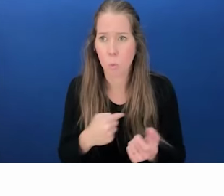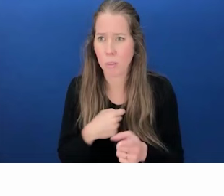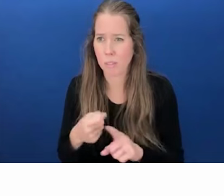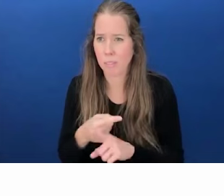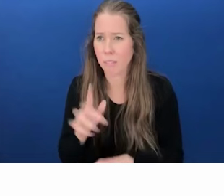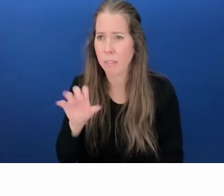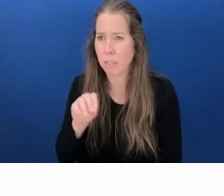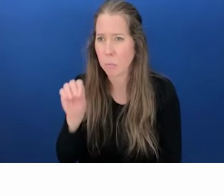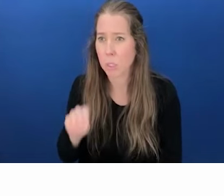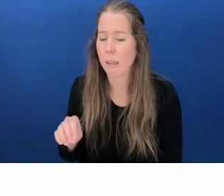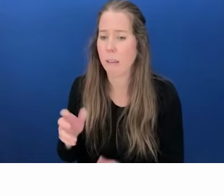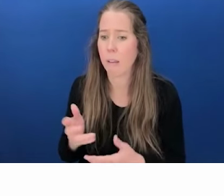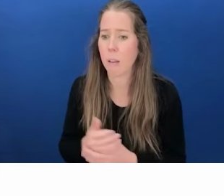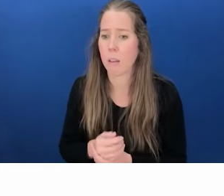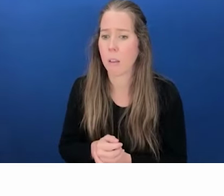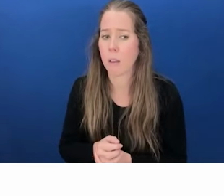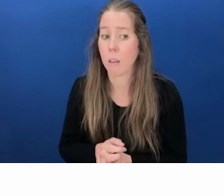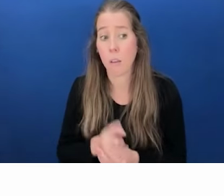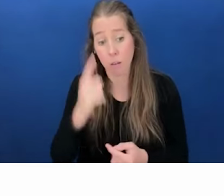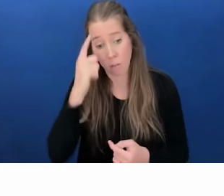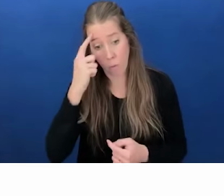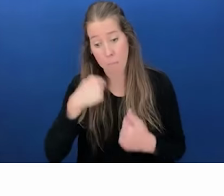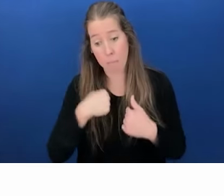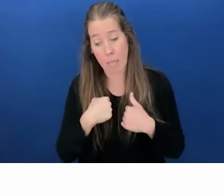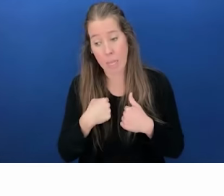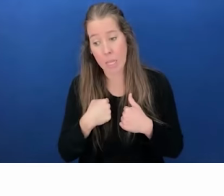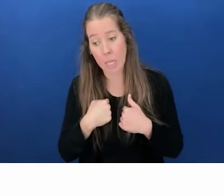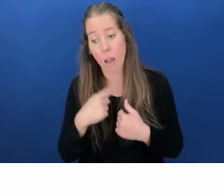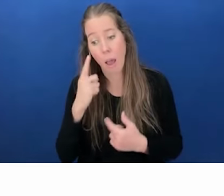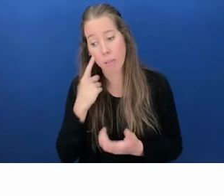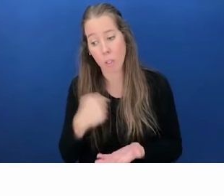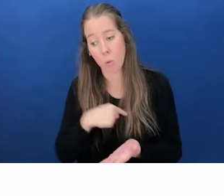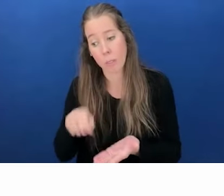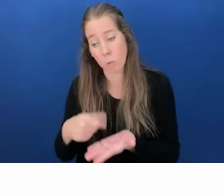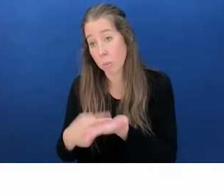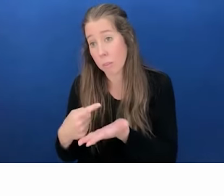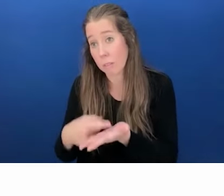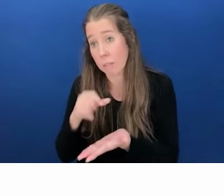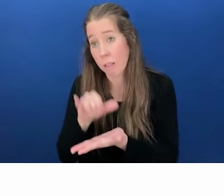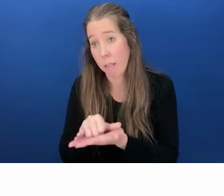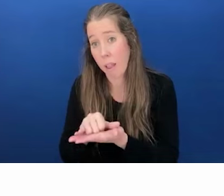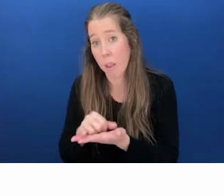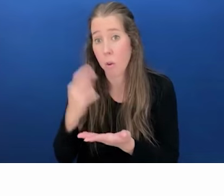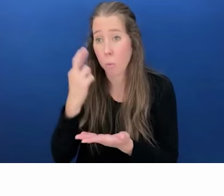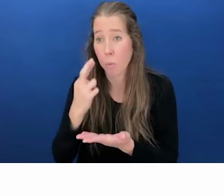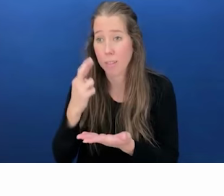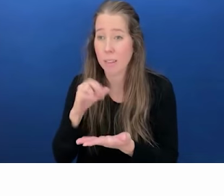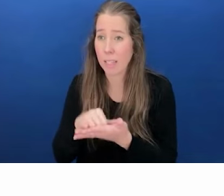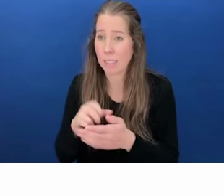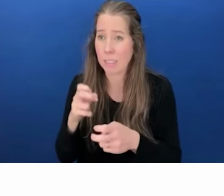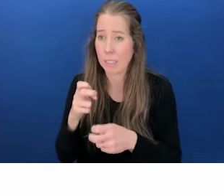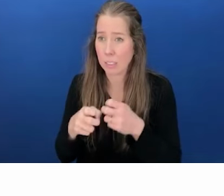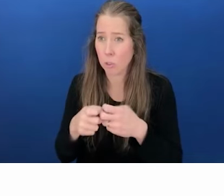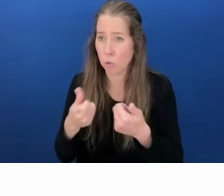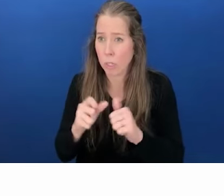50%. And for me at least, I think that's something we need to talk about. Yeah. Because that's a wedge that's trying